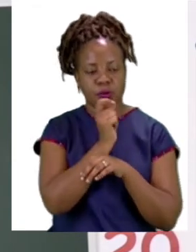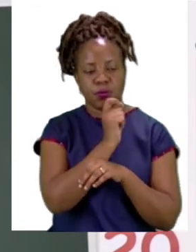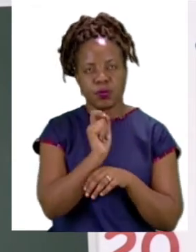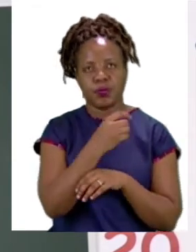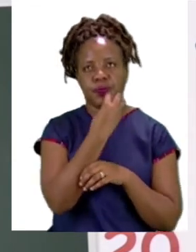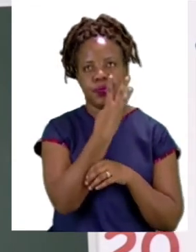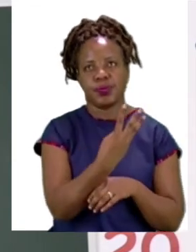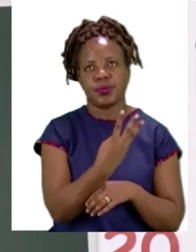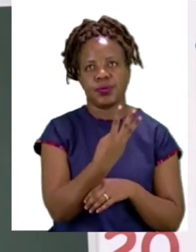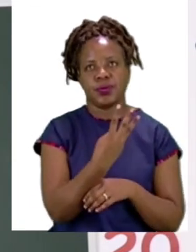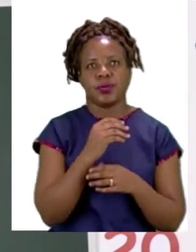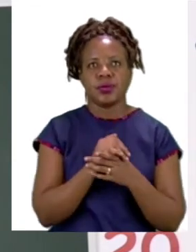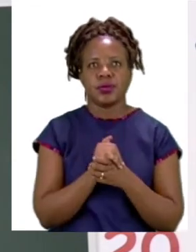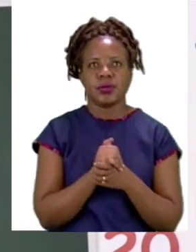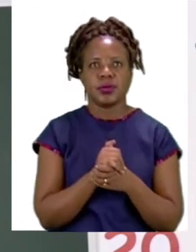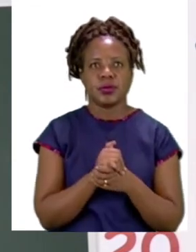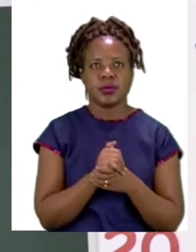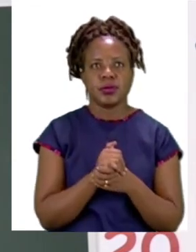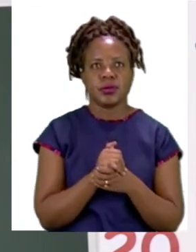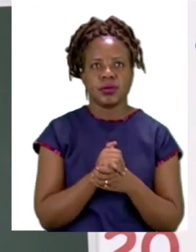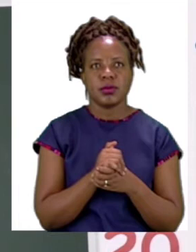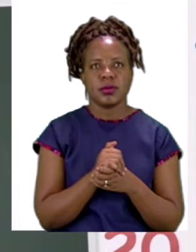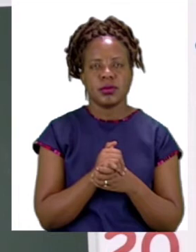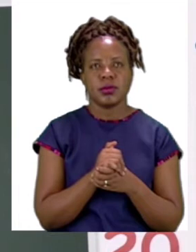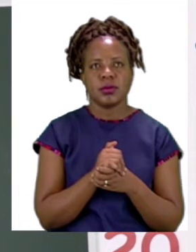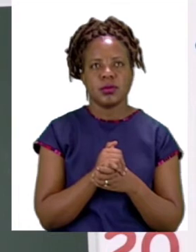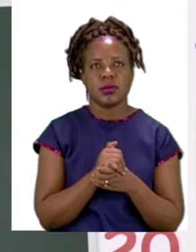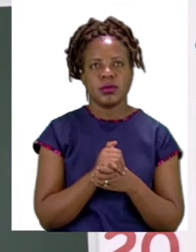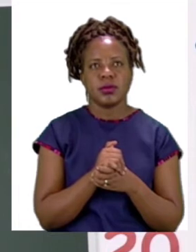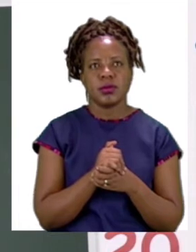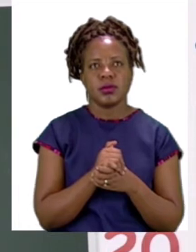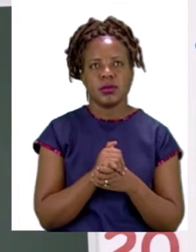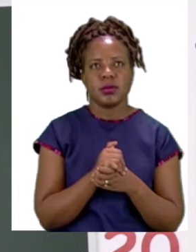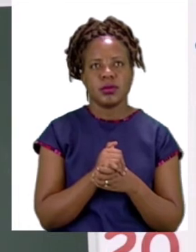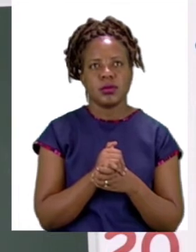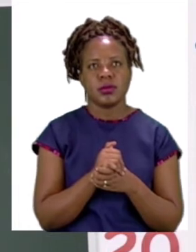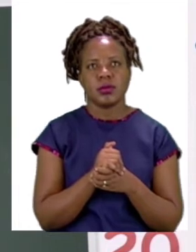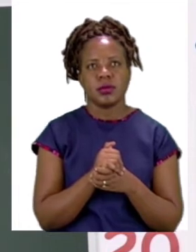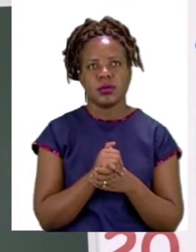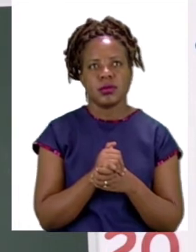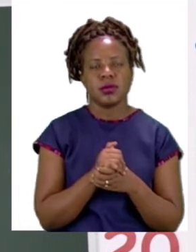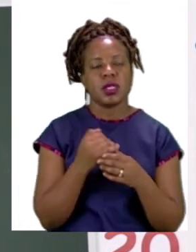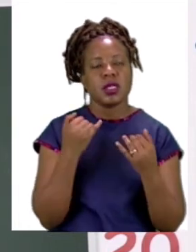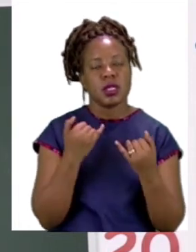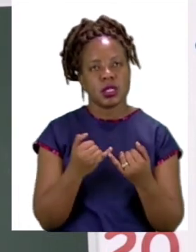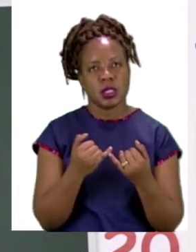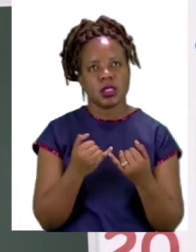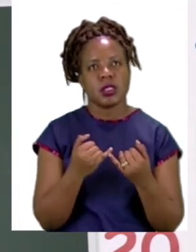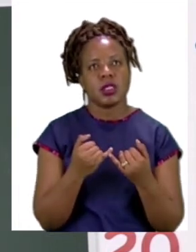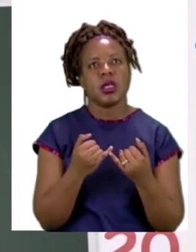And then now we need to make a sum of division, which means dividing. Now